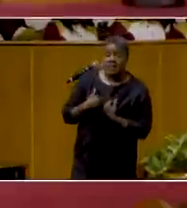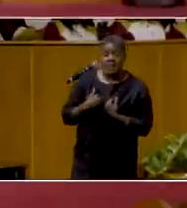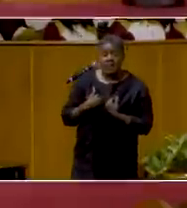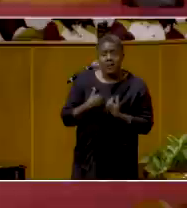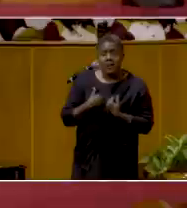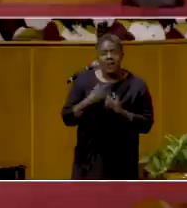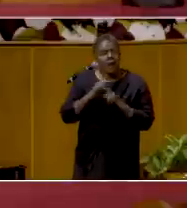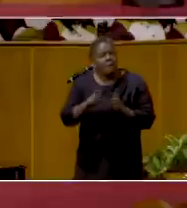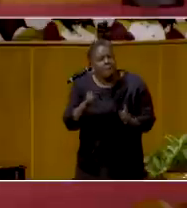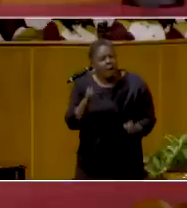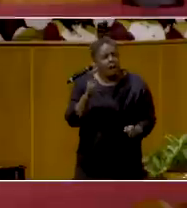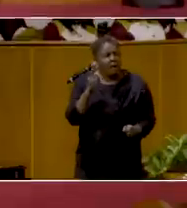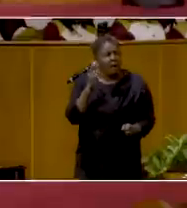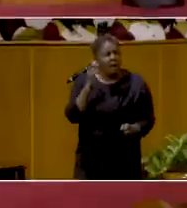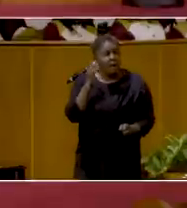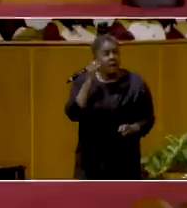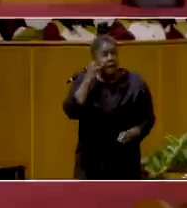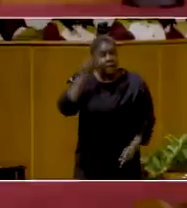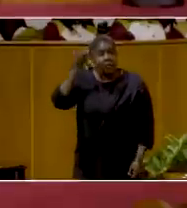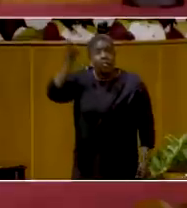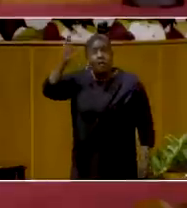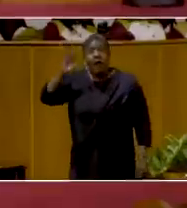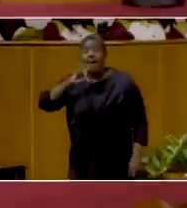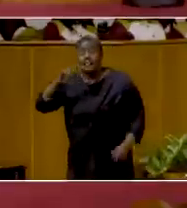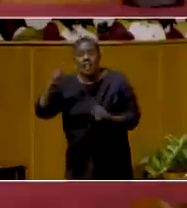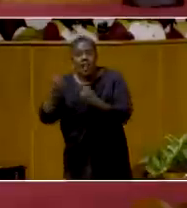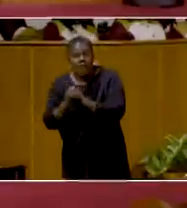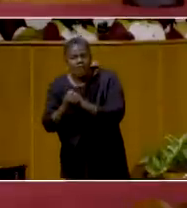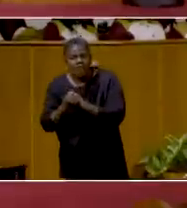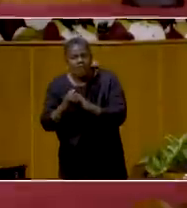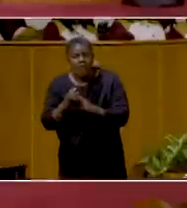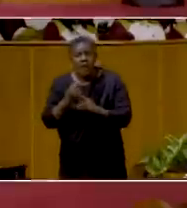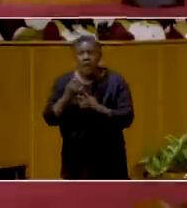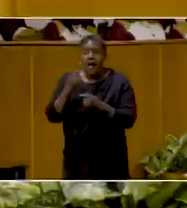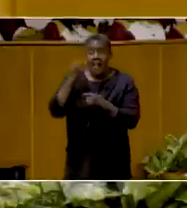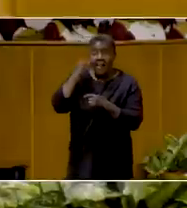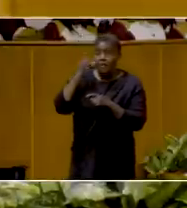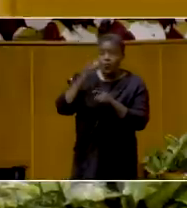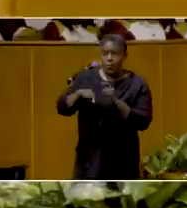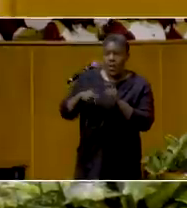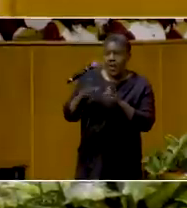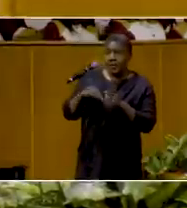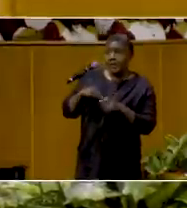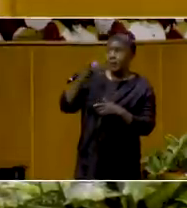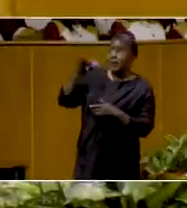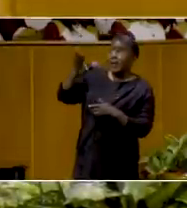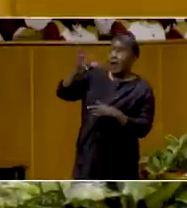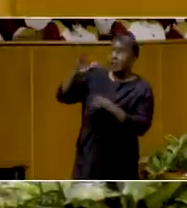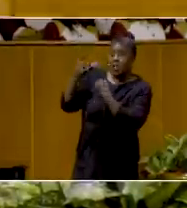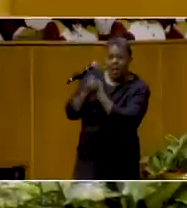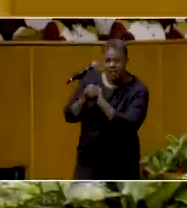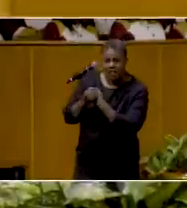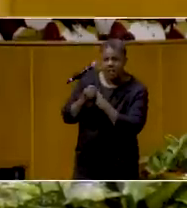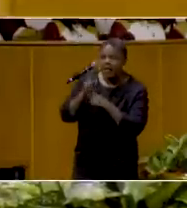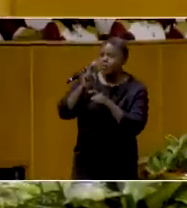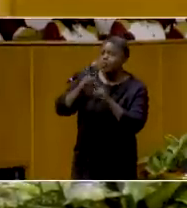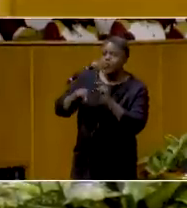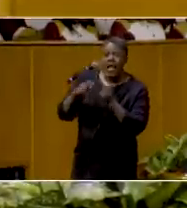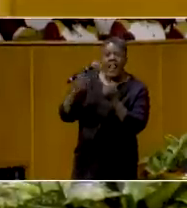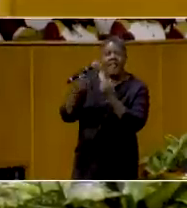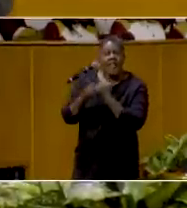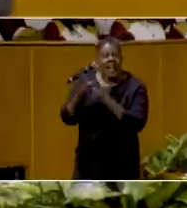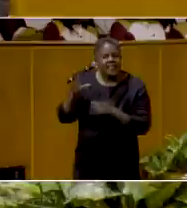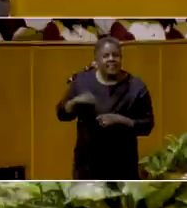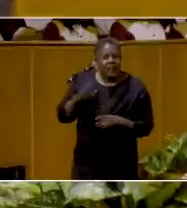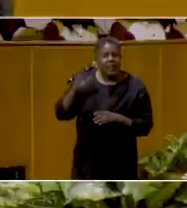But if you don't reject God's love, then you're forced to reject God's omnipotence. Because if God loves me